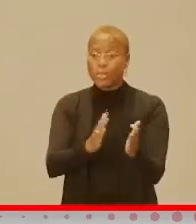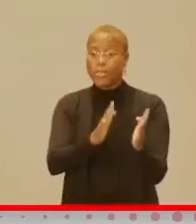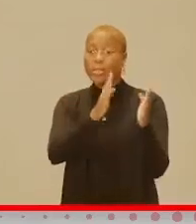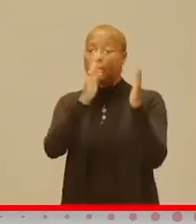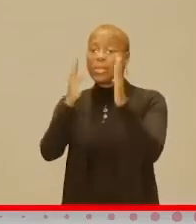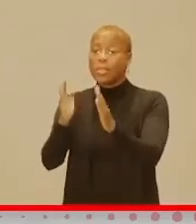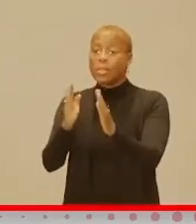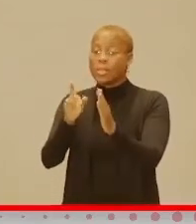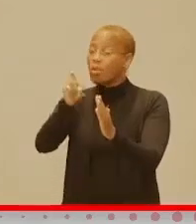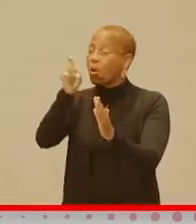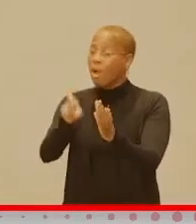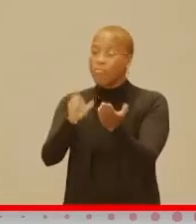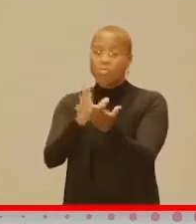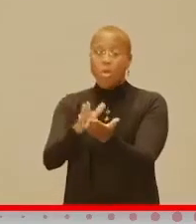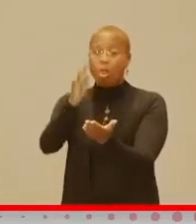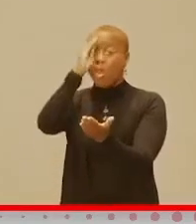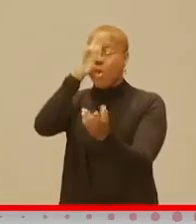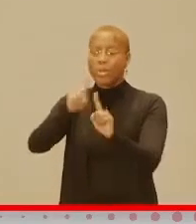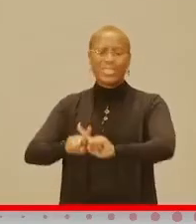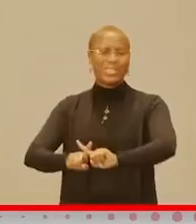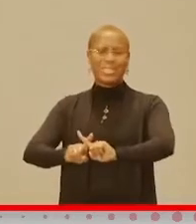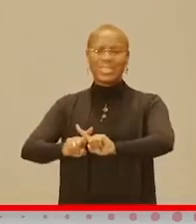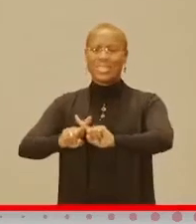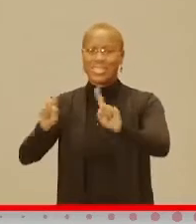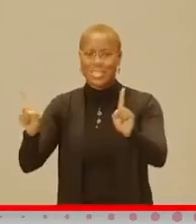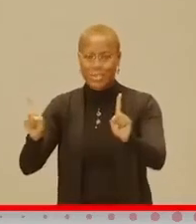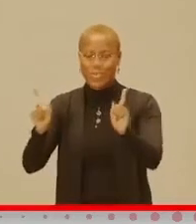And you must learn a whole new language.